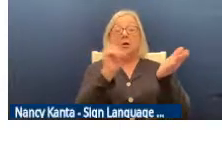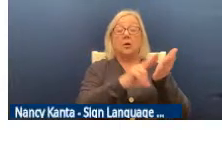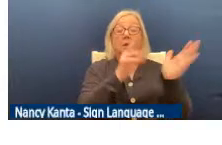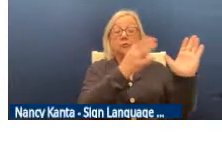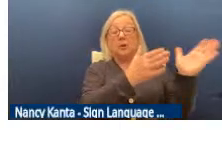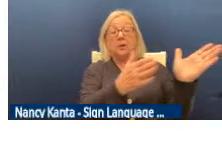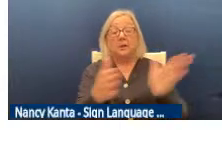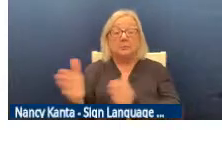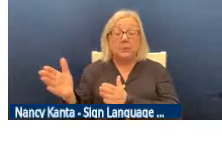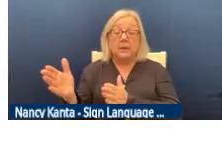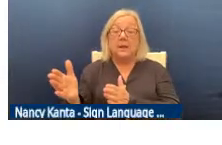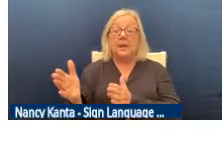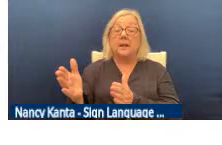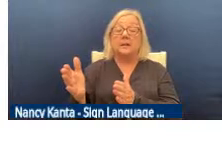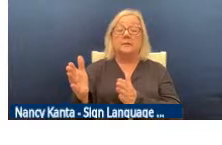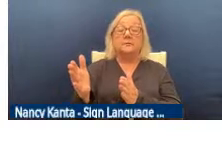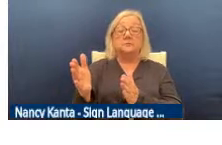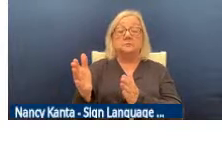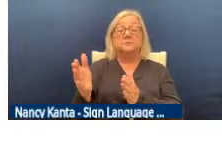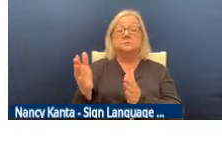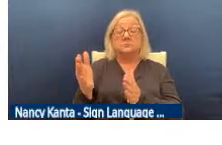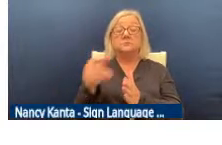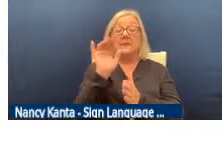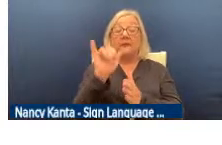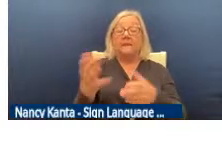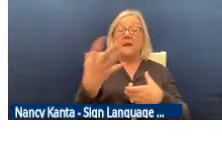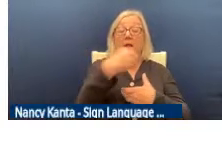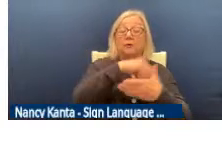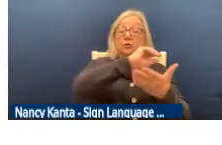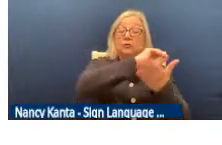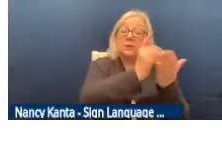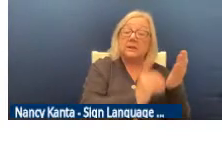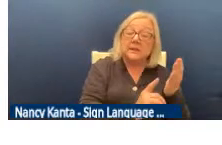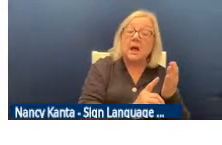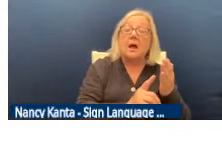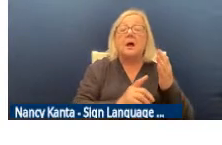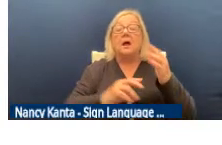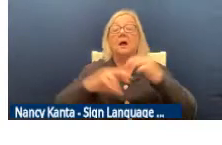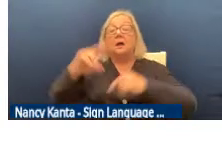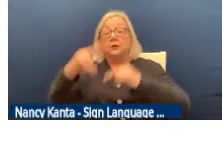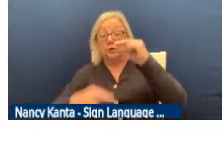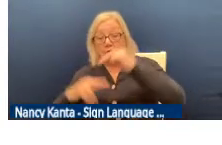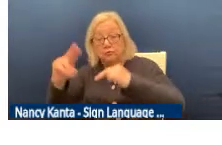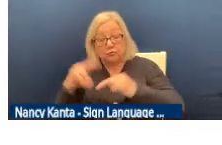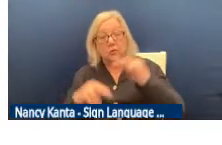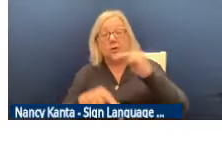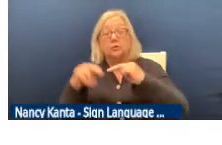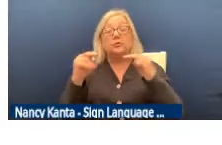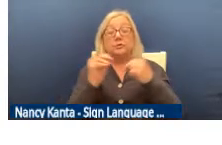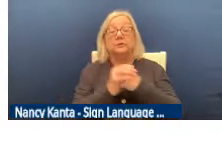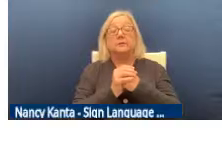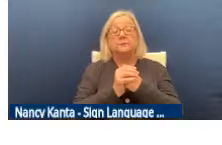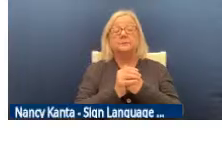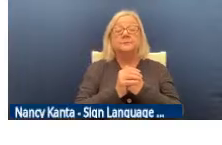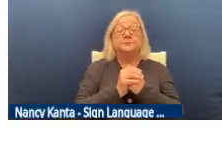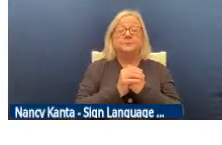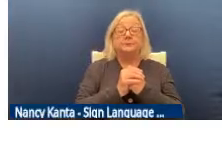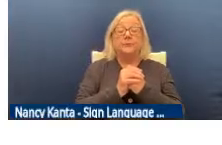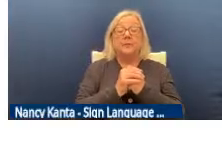construction opportunities, and the information involved in that throughout the program